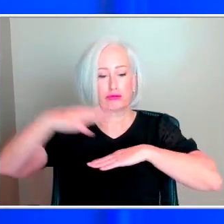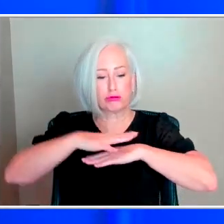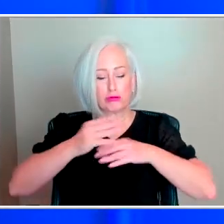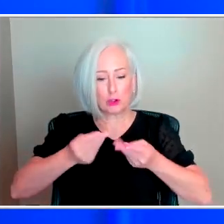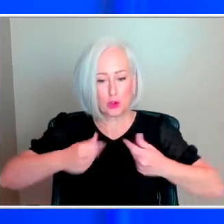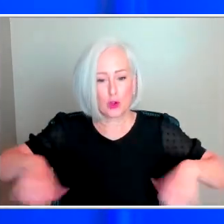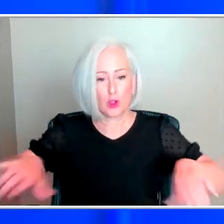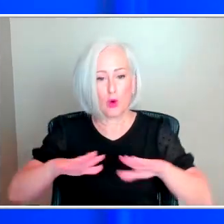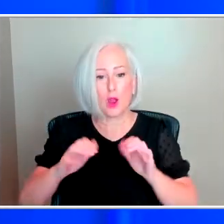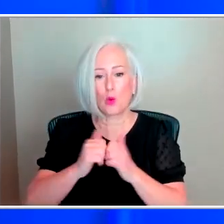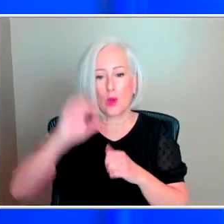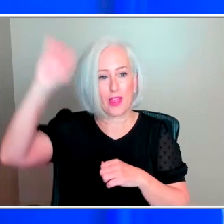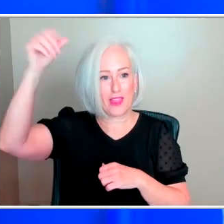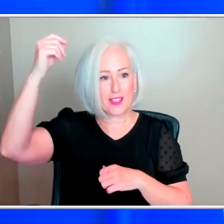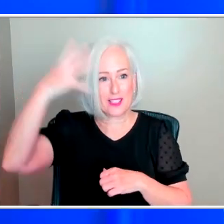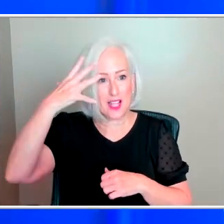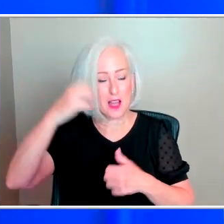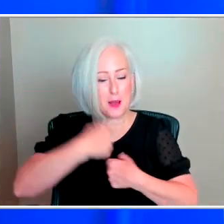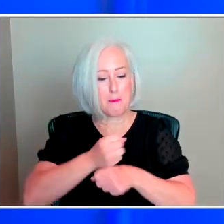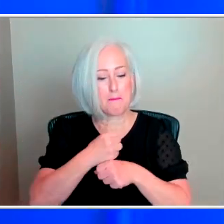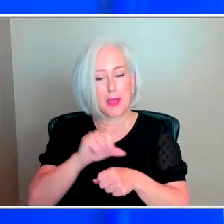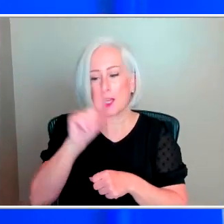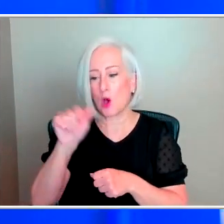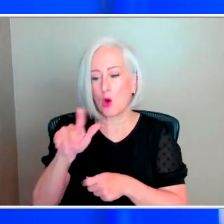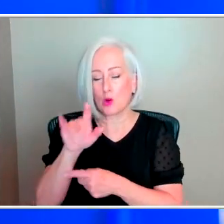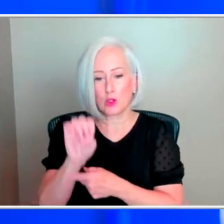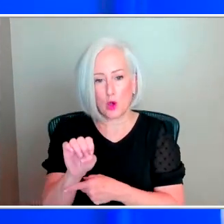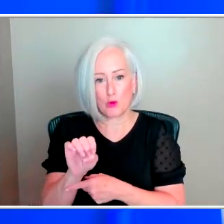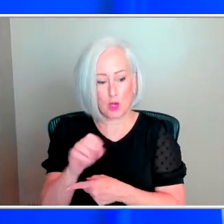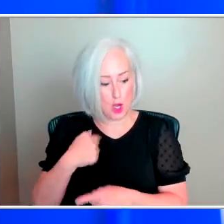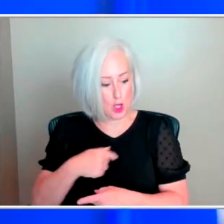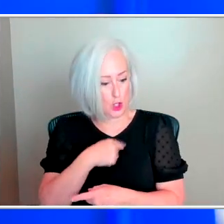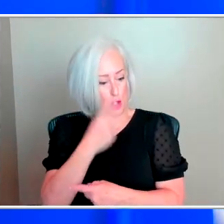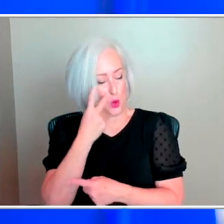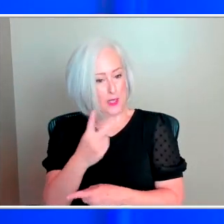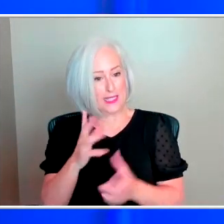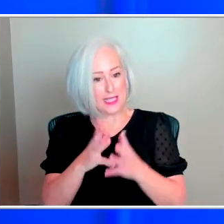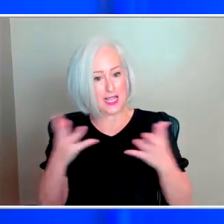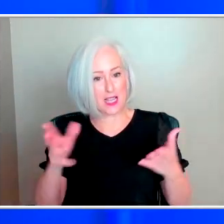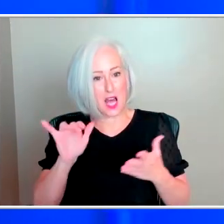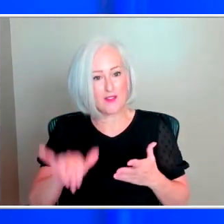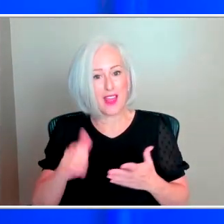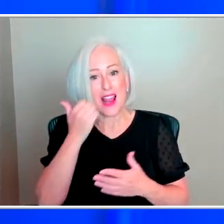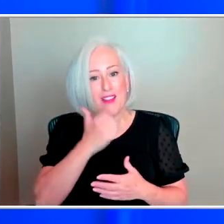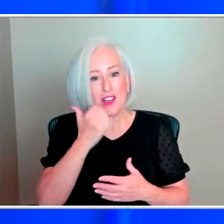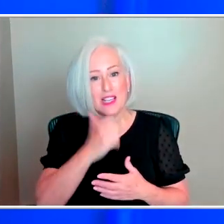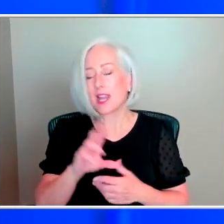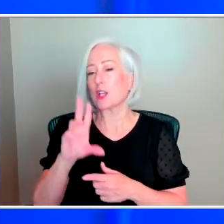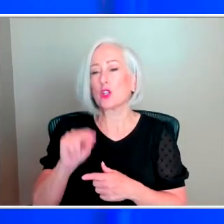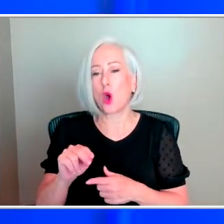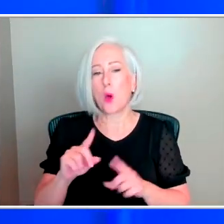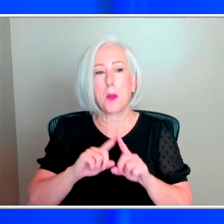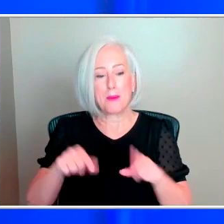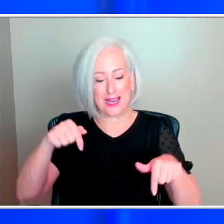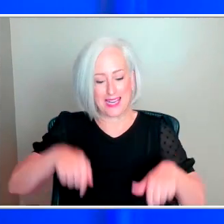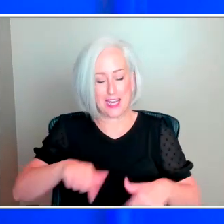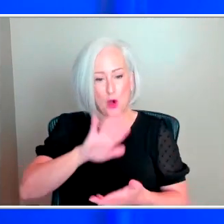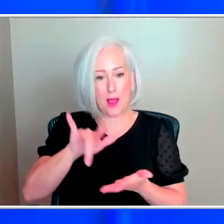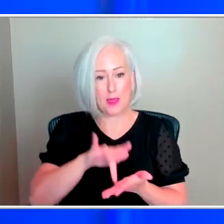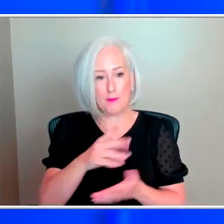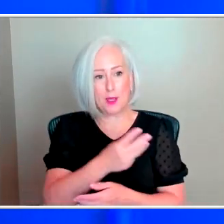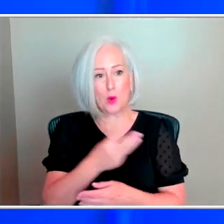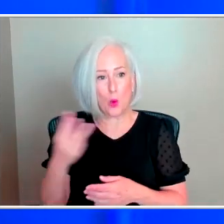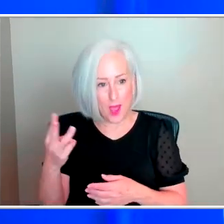form ozone. So do we see a lot of it every day? No. But in the summer in the Midwest here is when we are at highest risk